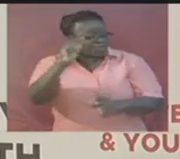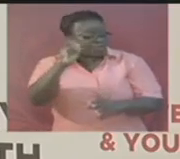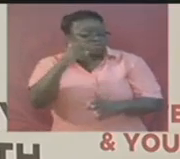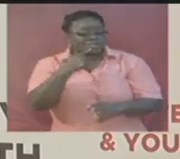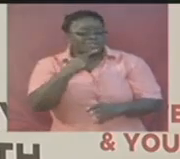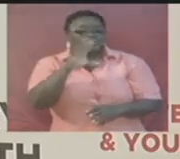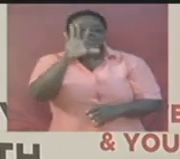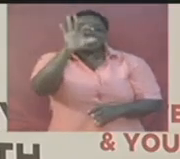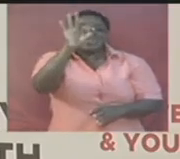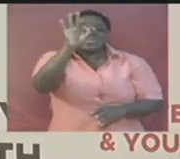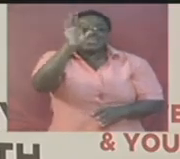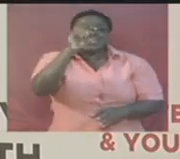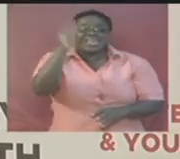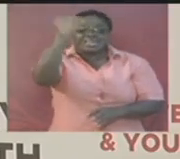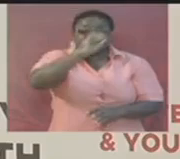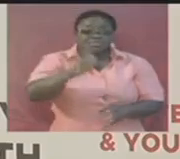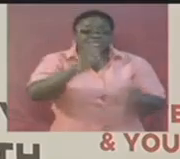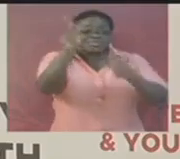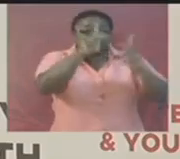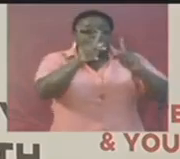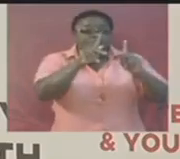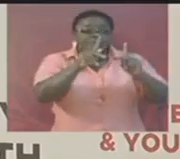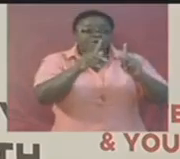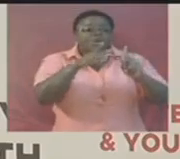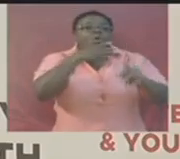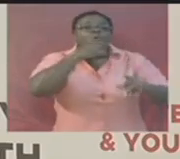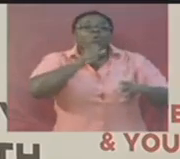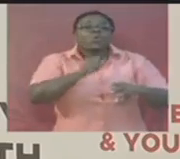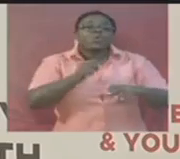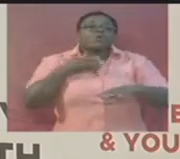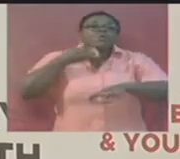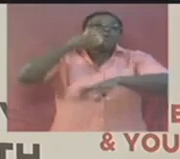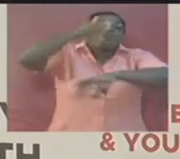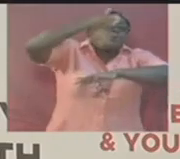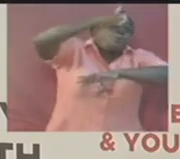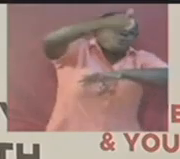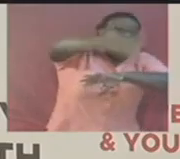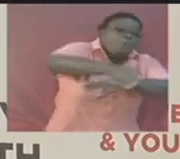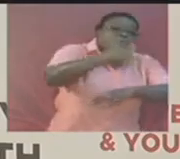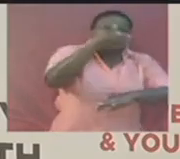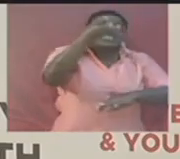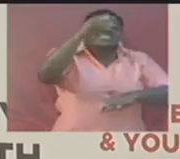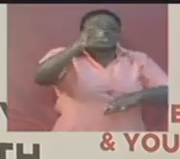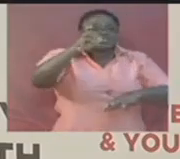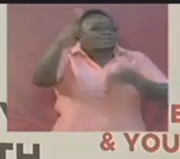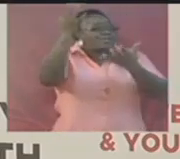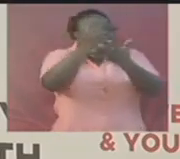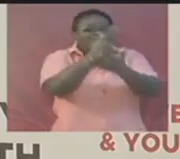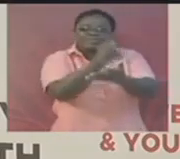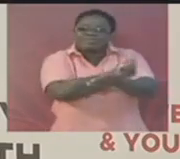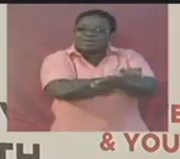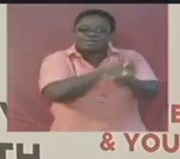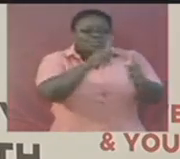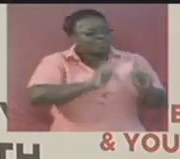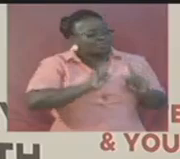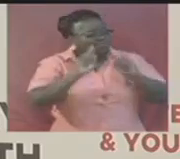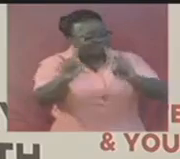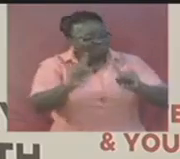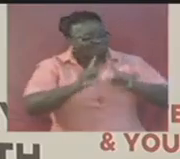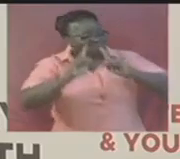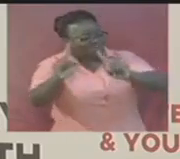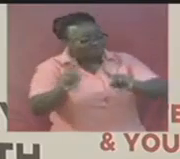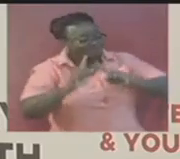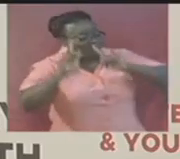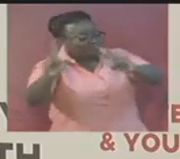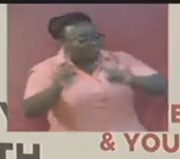90% of people over 60 in Israel have been vaccinated. That is a high uptake. It means that people are going out to get the vaccines. They're